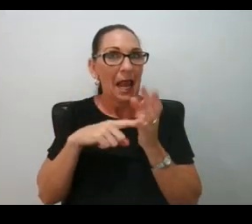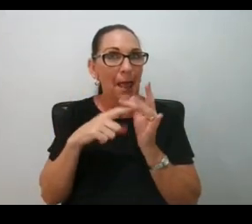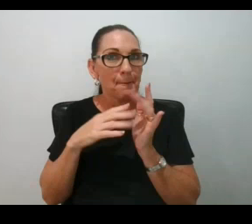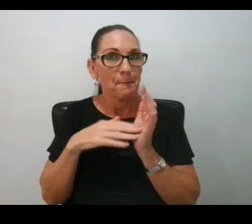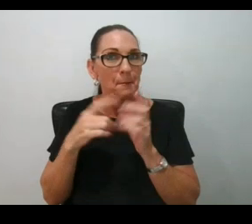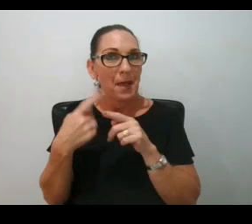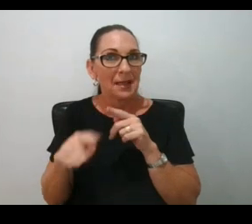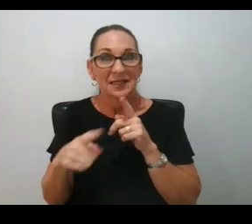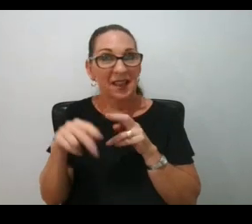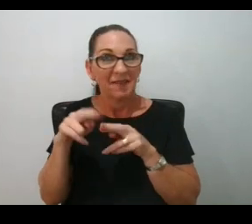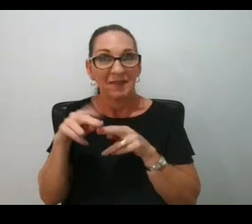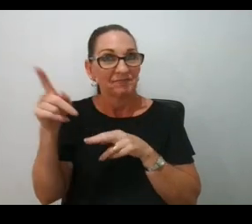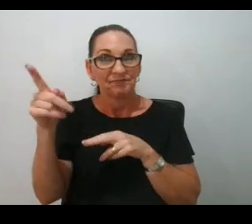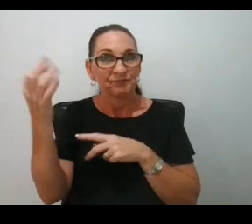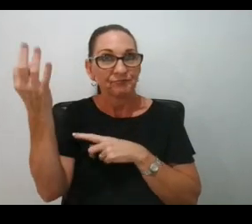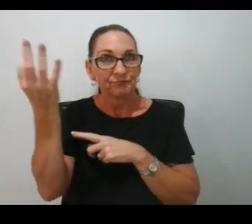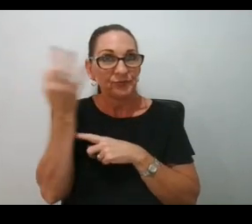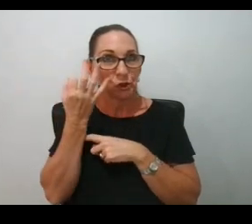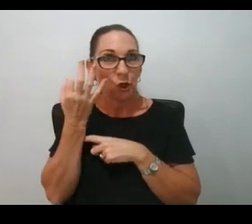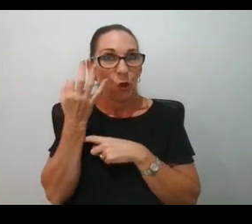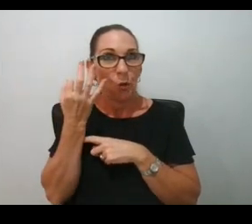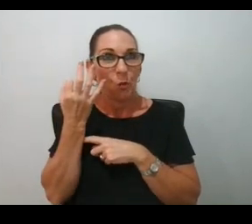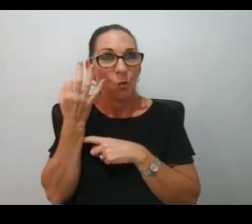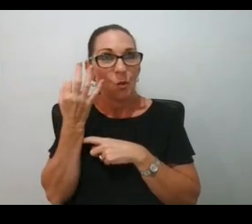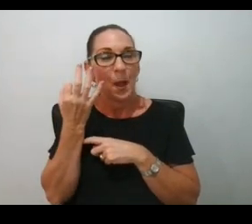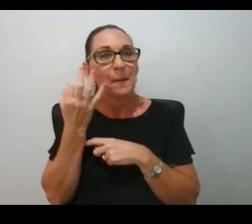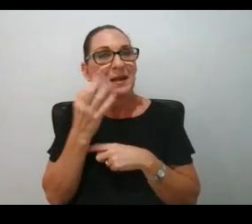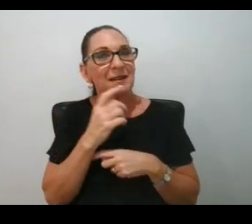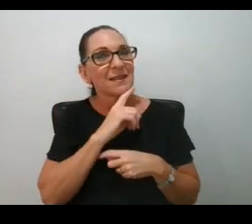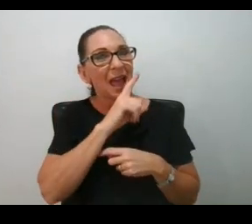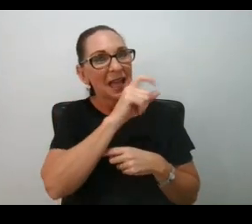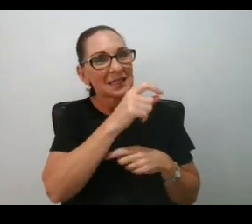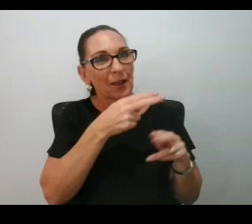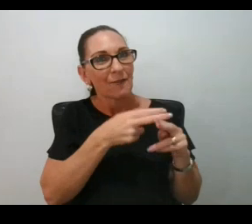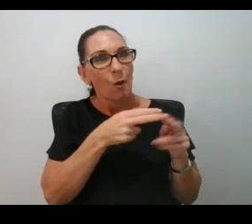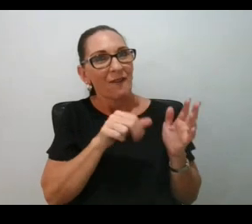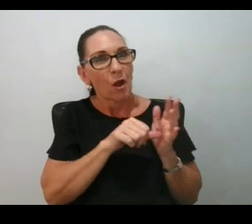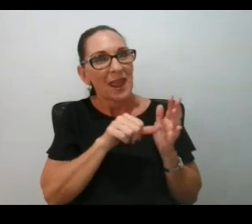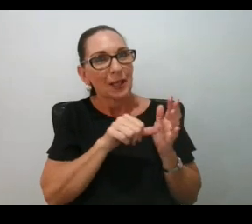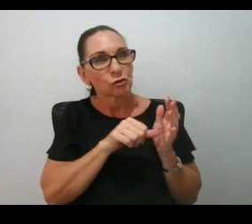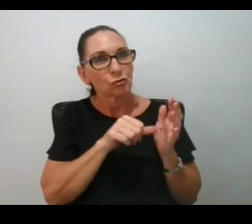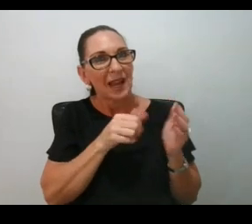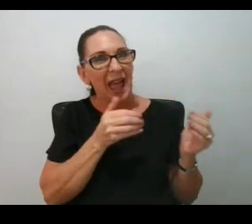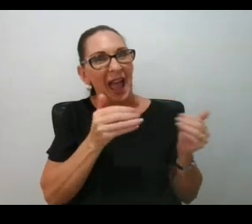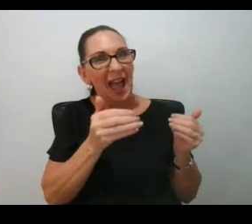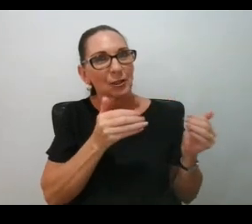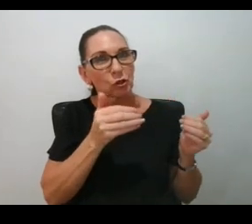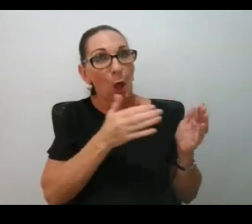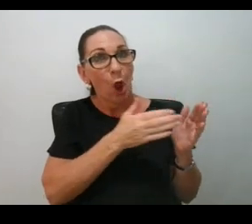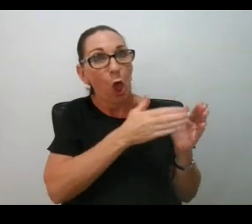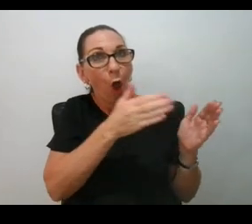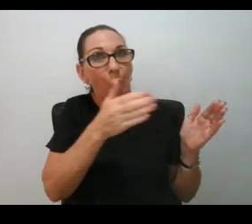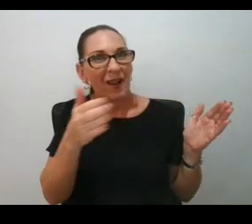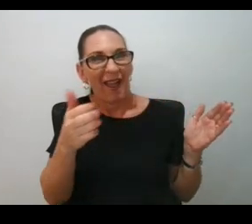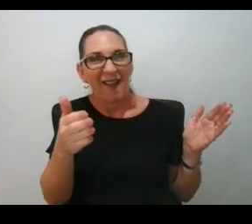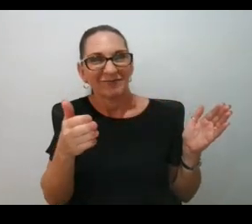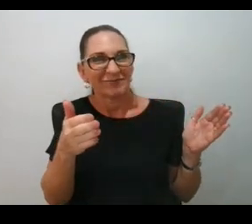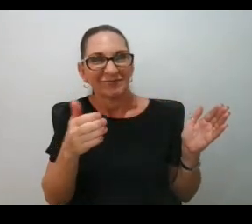got a claim, then asking for a bit longer financial hardship probably doesn't get us